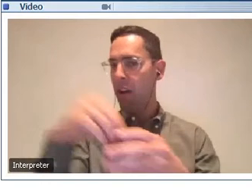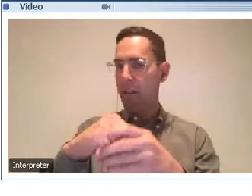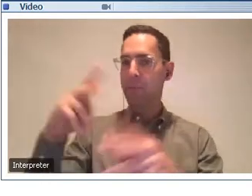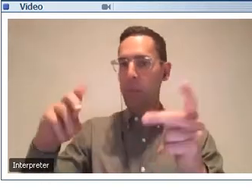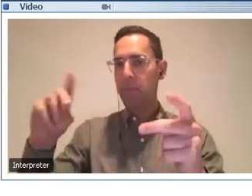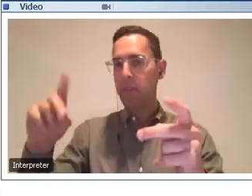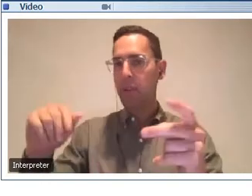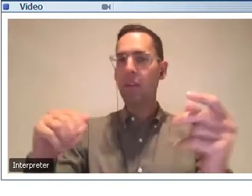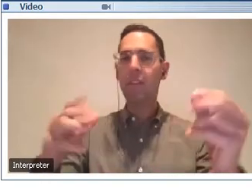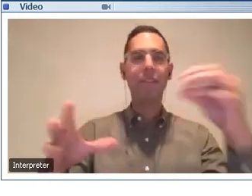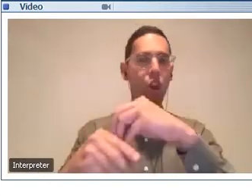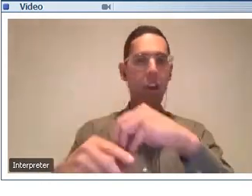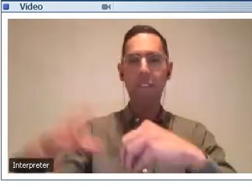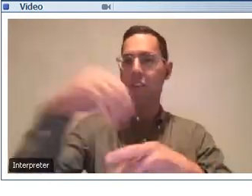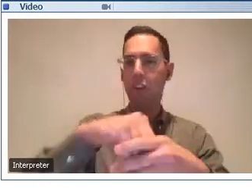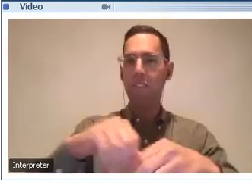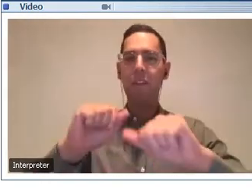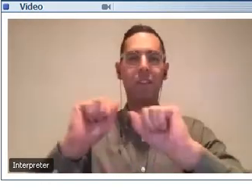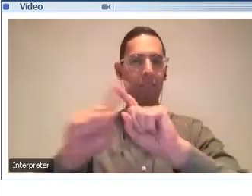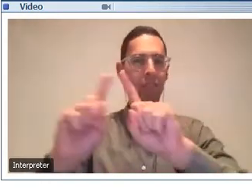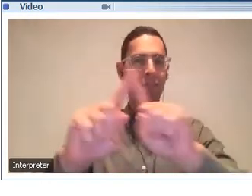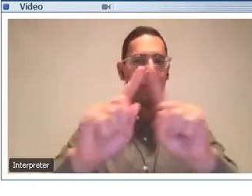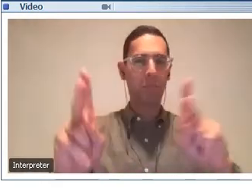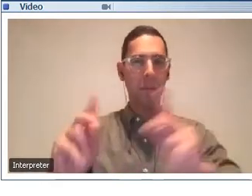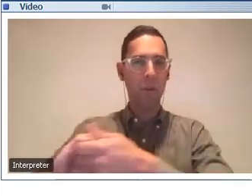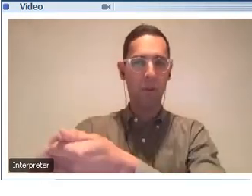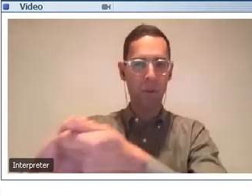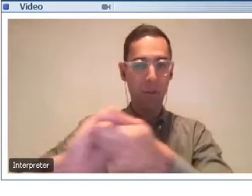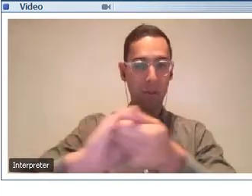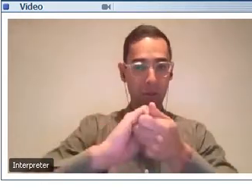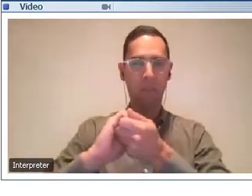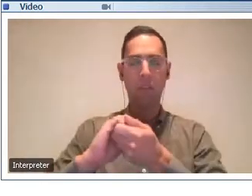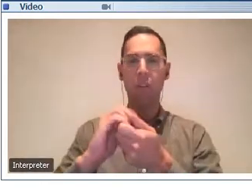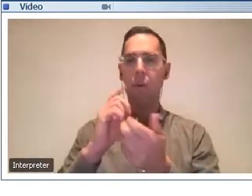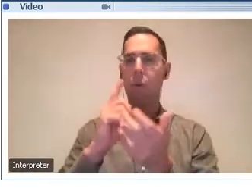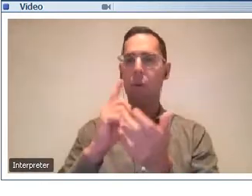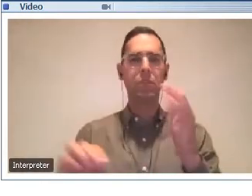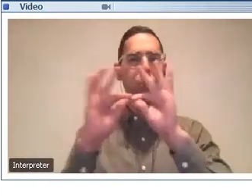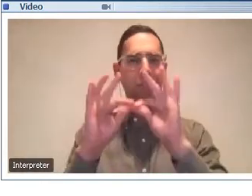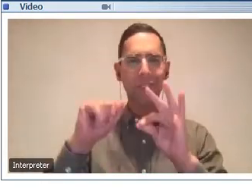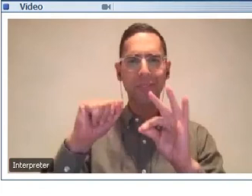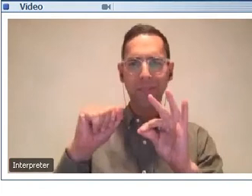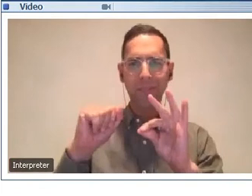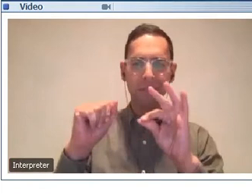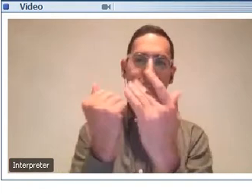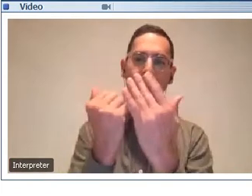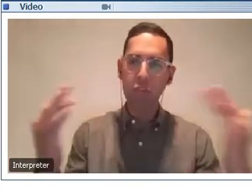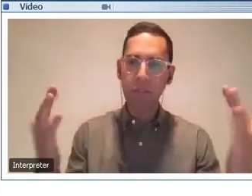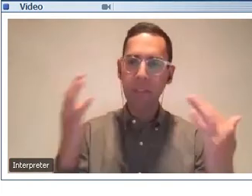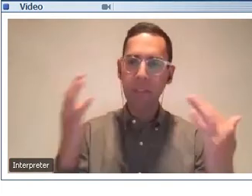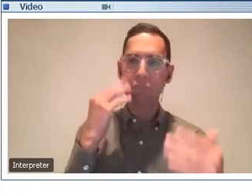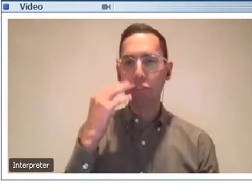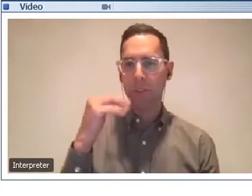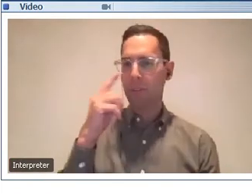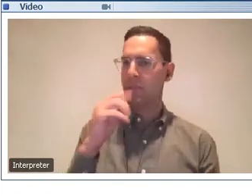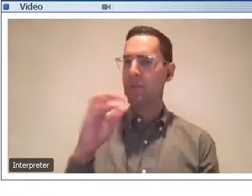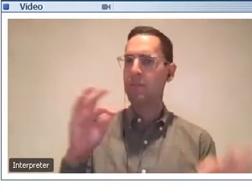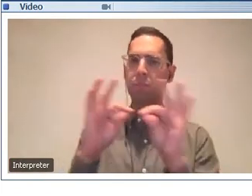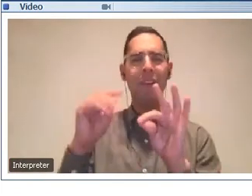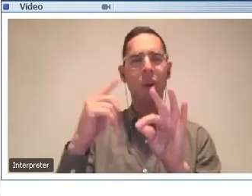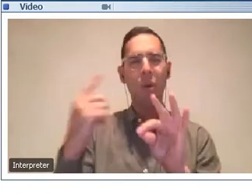to remember that a broad lens informed by diverse experience, it always creates better